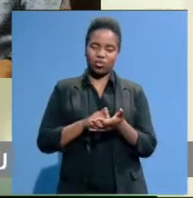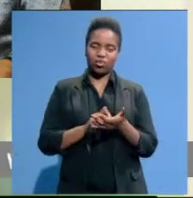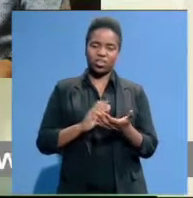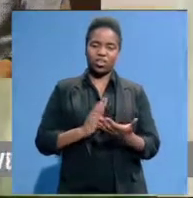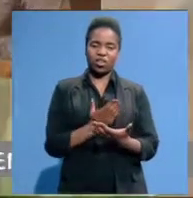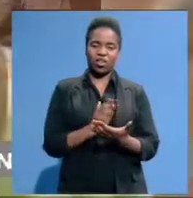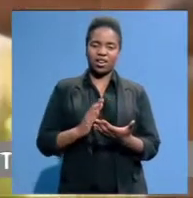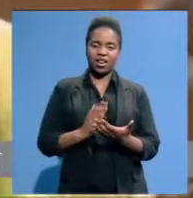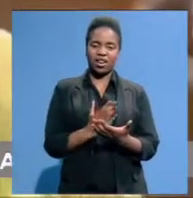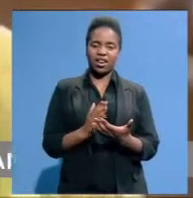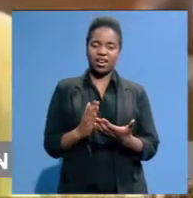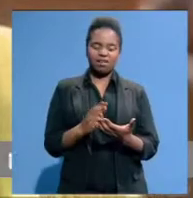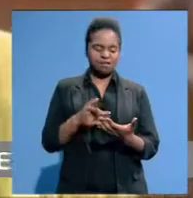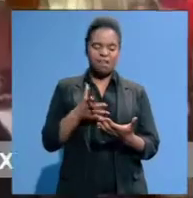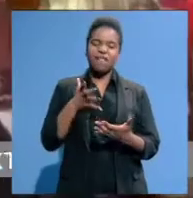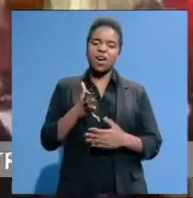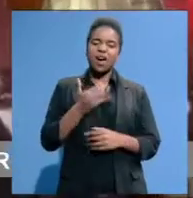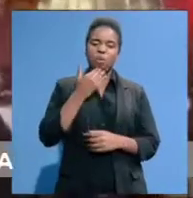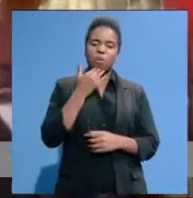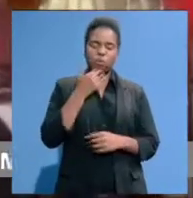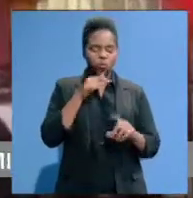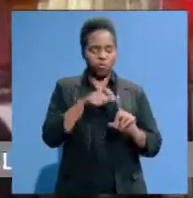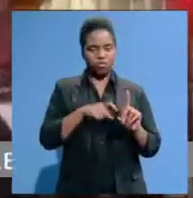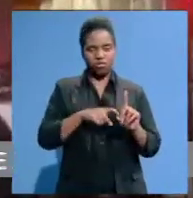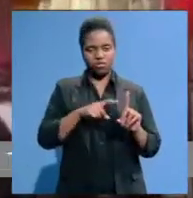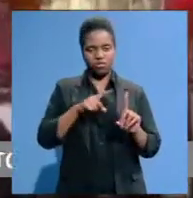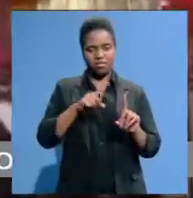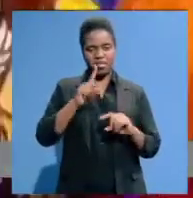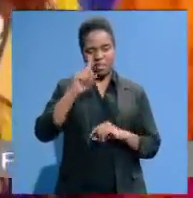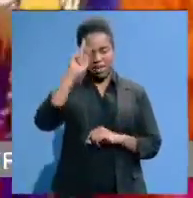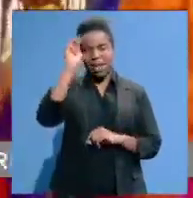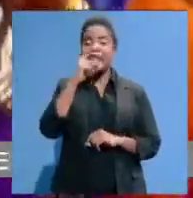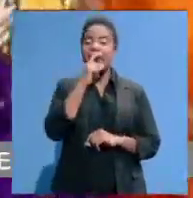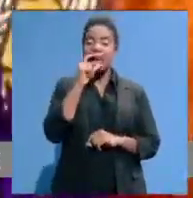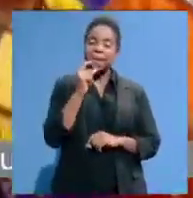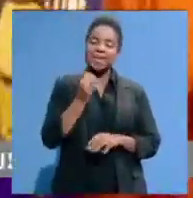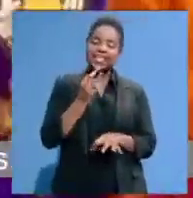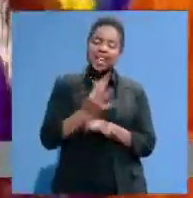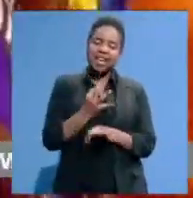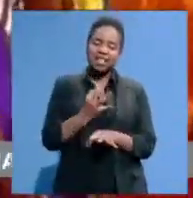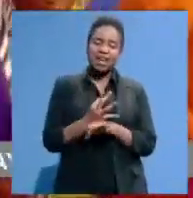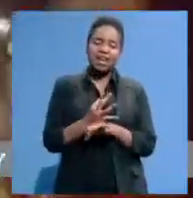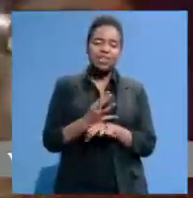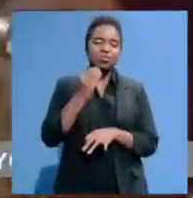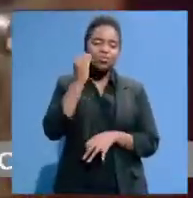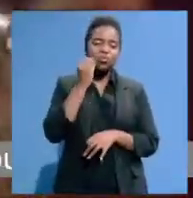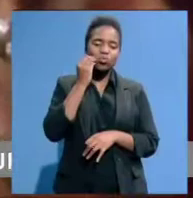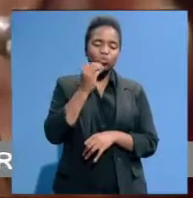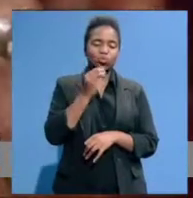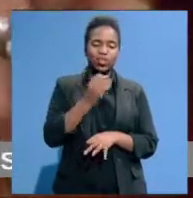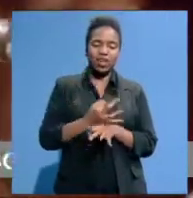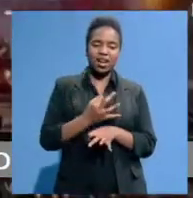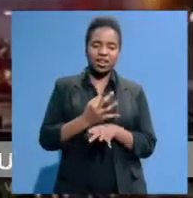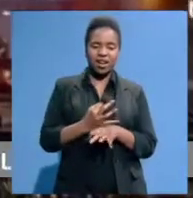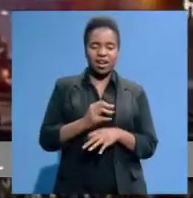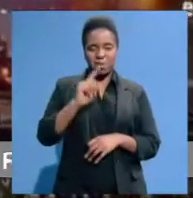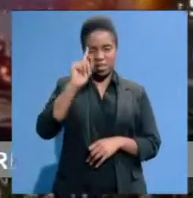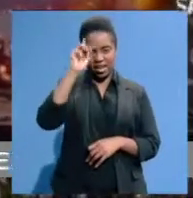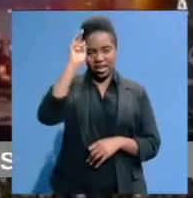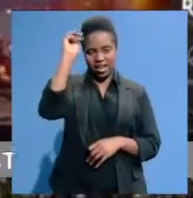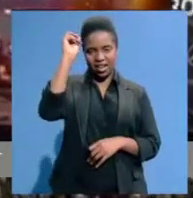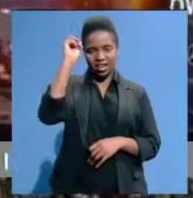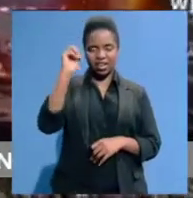bid him goodbye, and tomorrow morning as we say hello? I was saying, given the fitting tribute that he gave